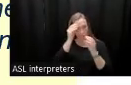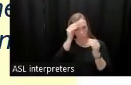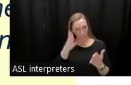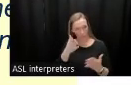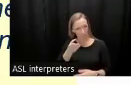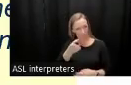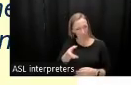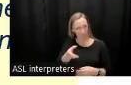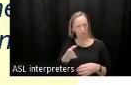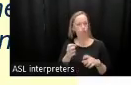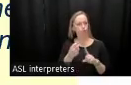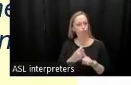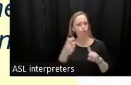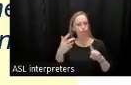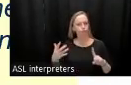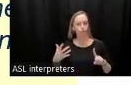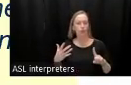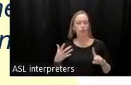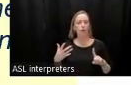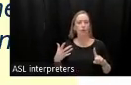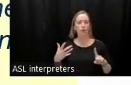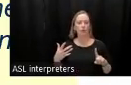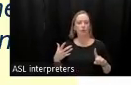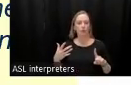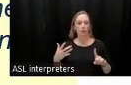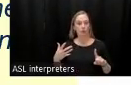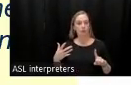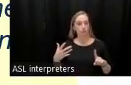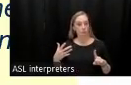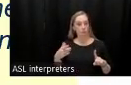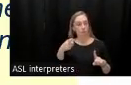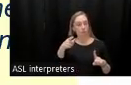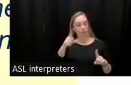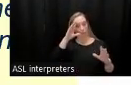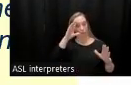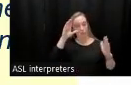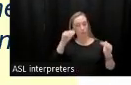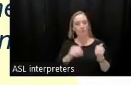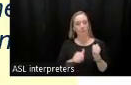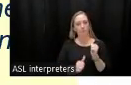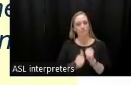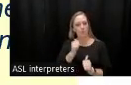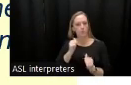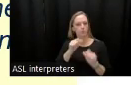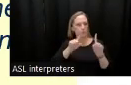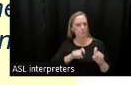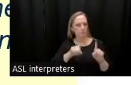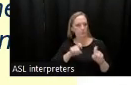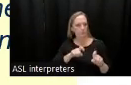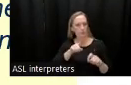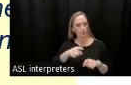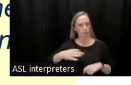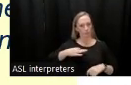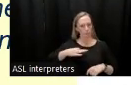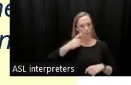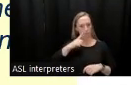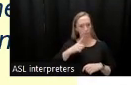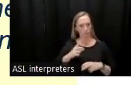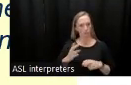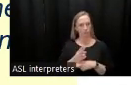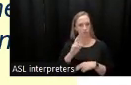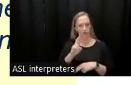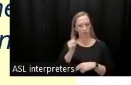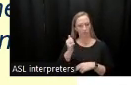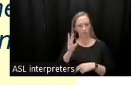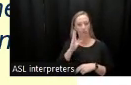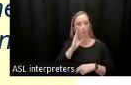about the fact that it's expected that the majority of the experiments that you apply for through the R16 will be